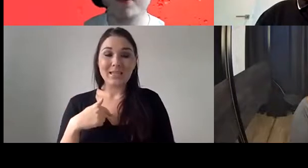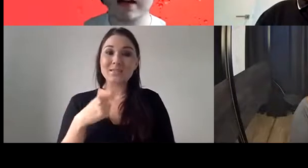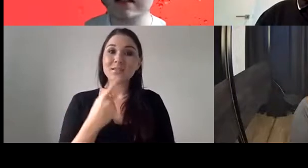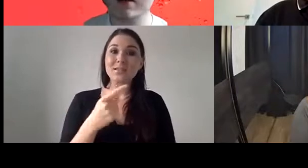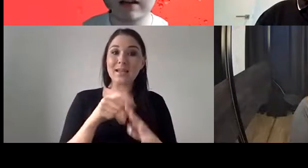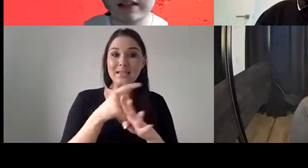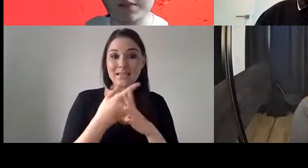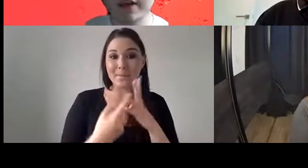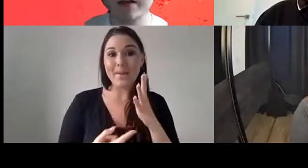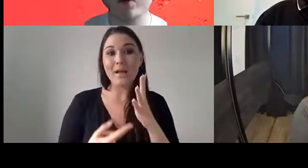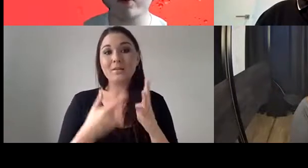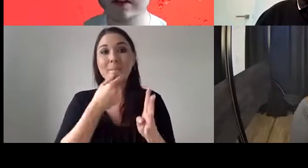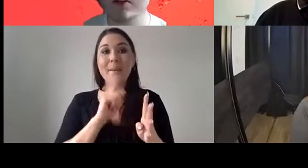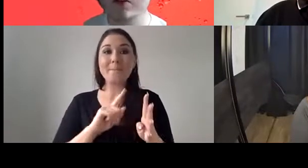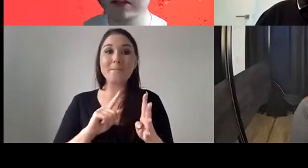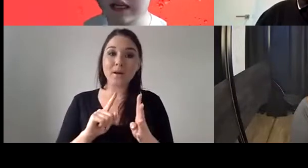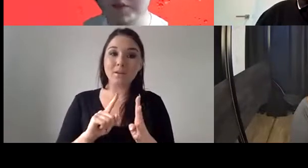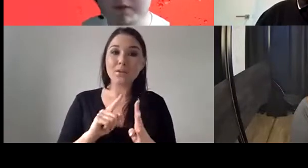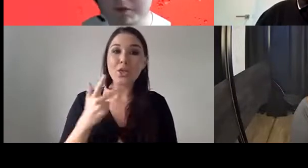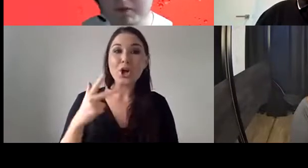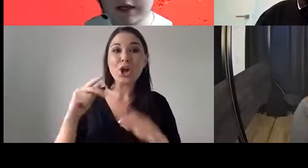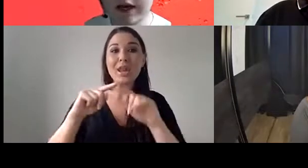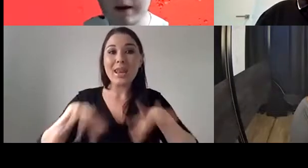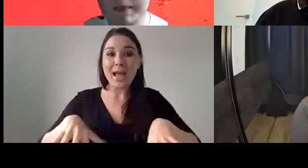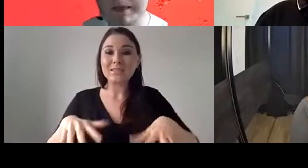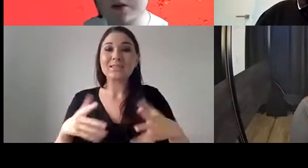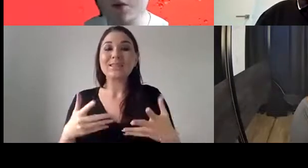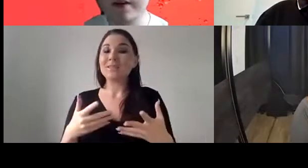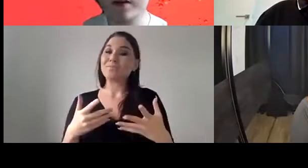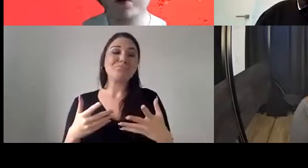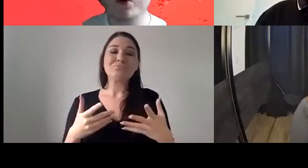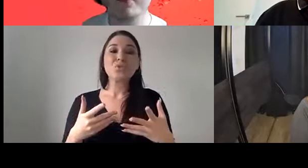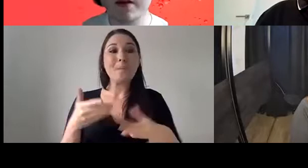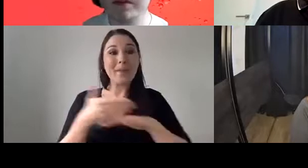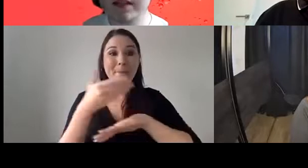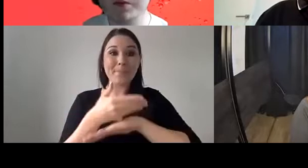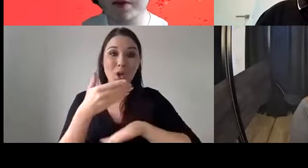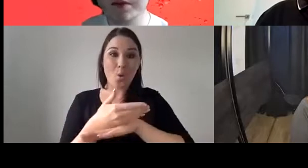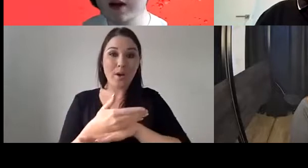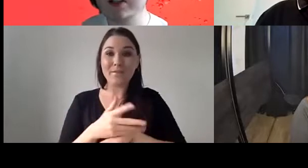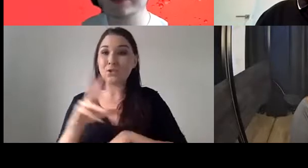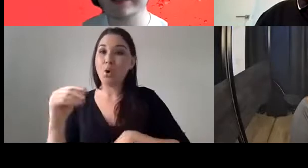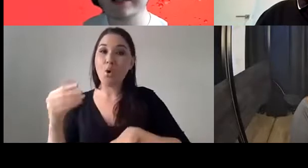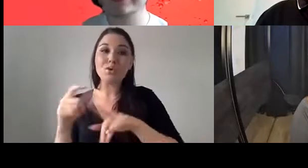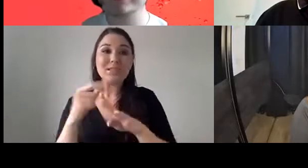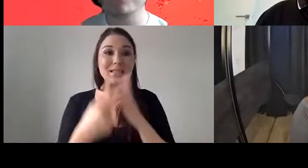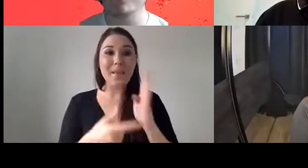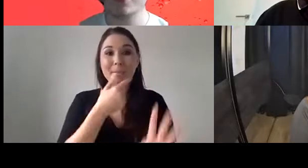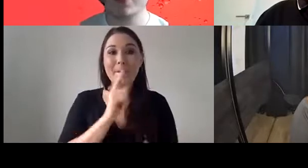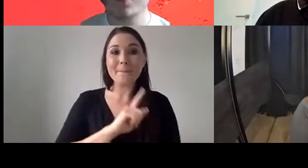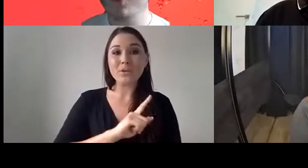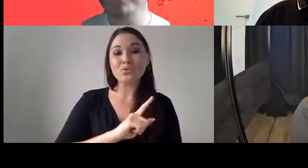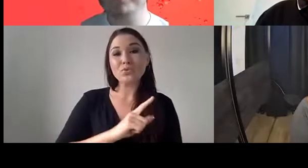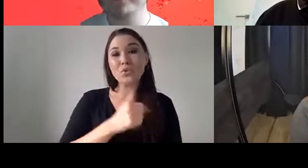over a third less likely to be employed than non-disabled people. So with an employment rate for disabled people aged 16 to